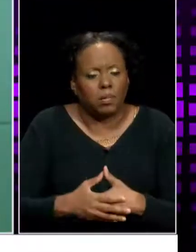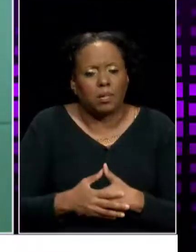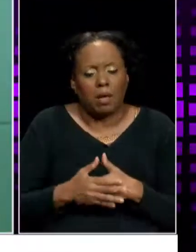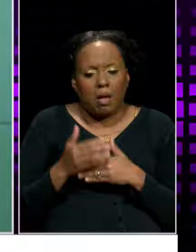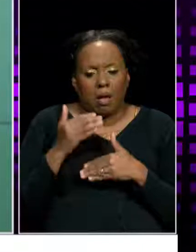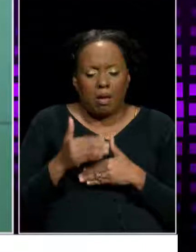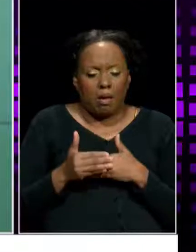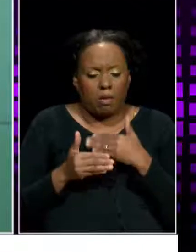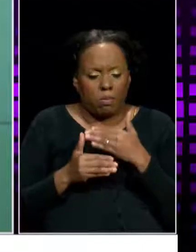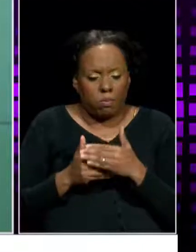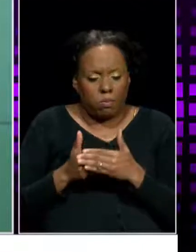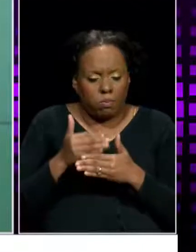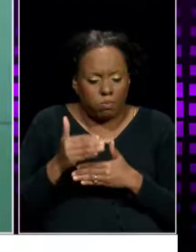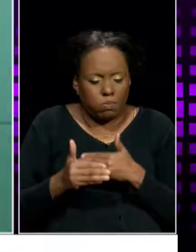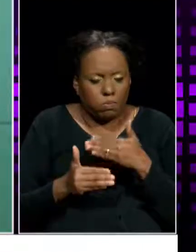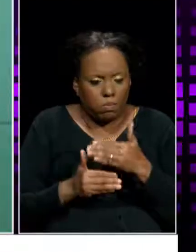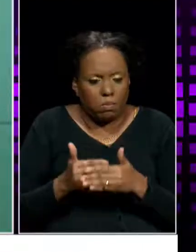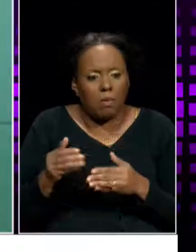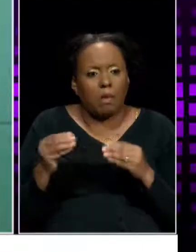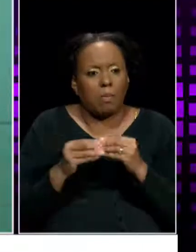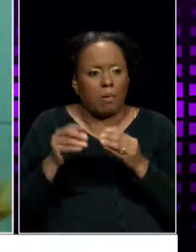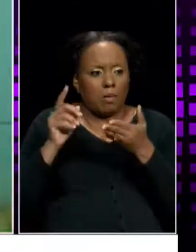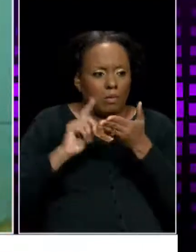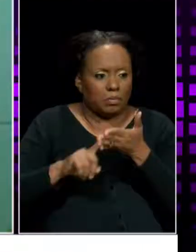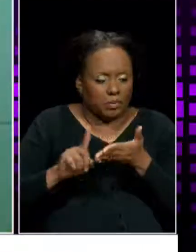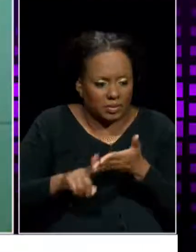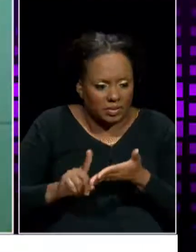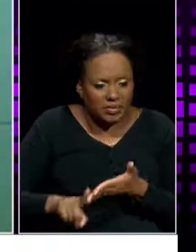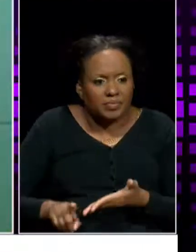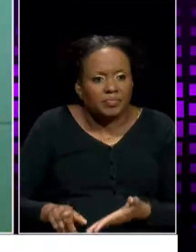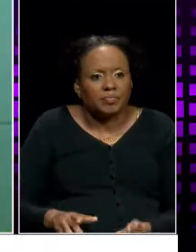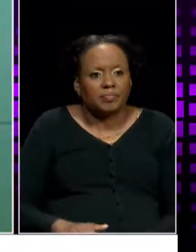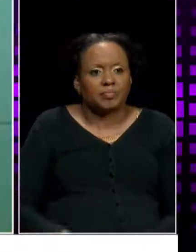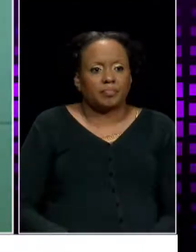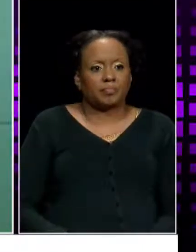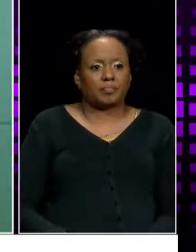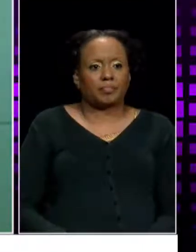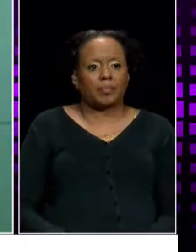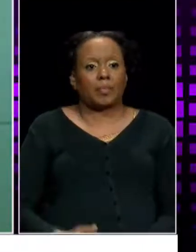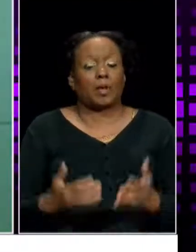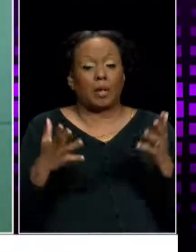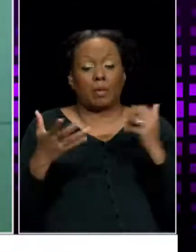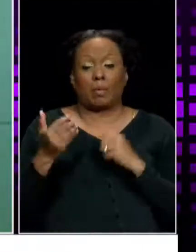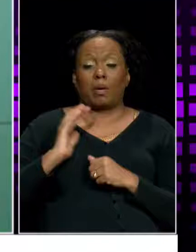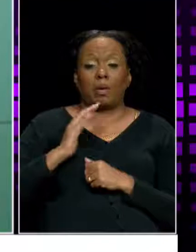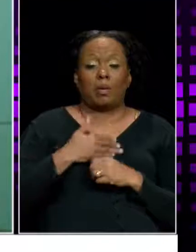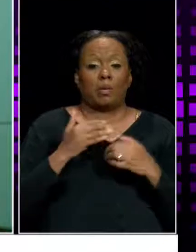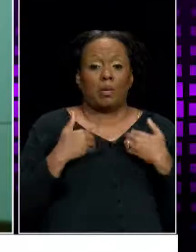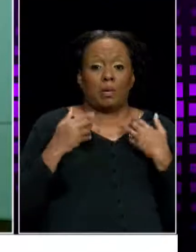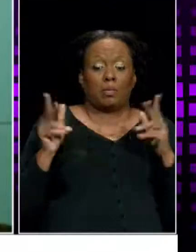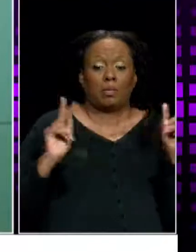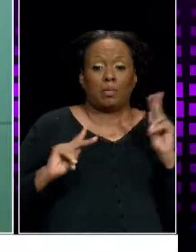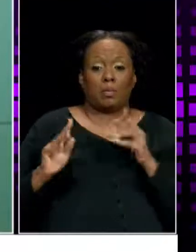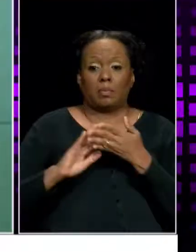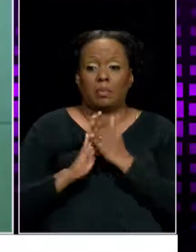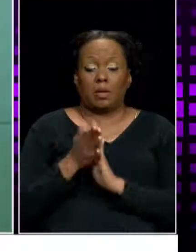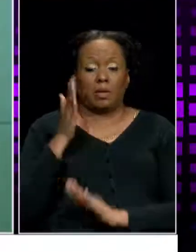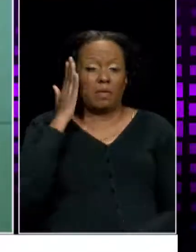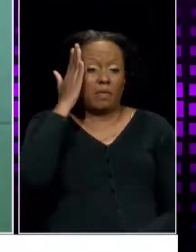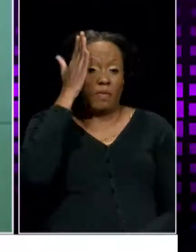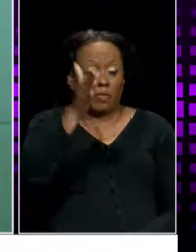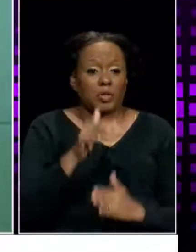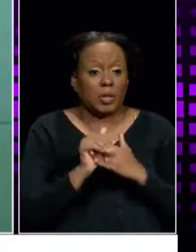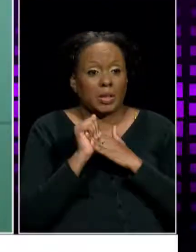do the necessary research, so that our youth can be the future leaders who can go into those global